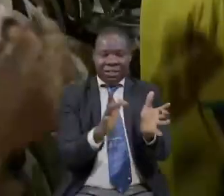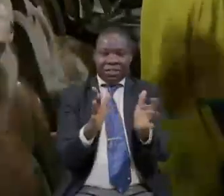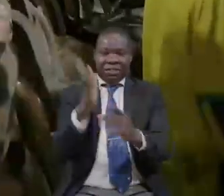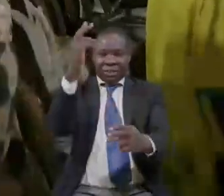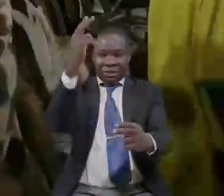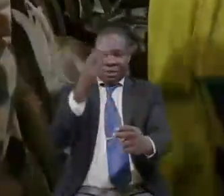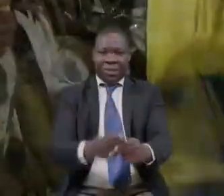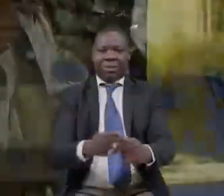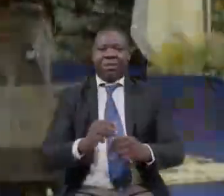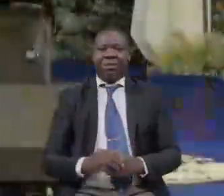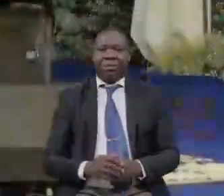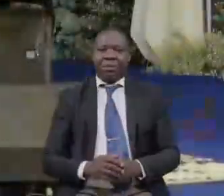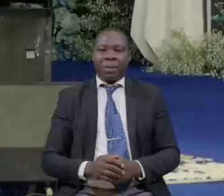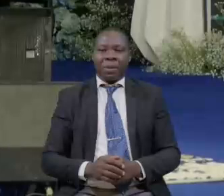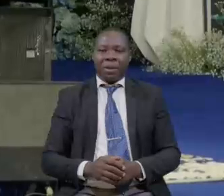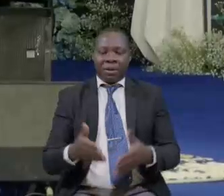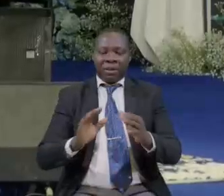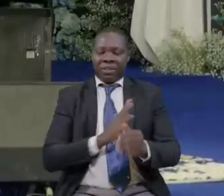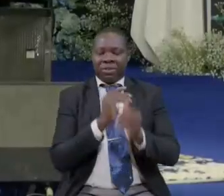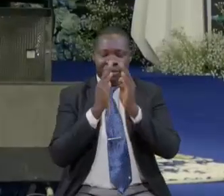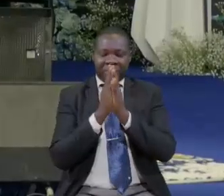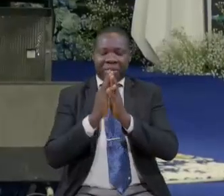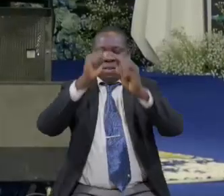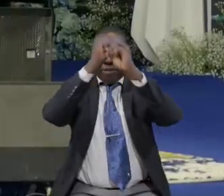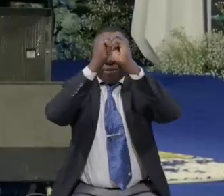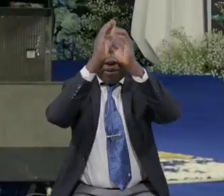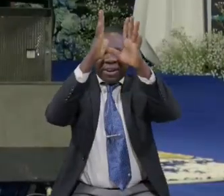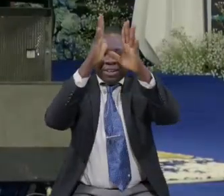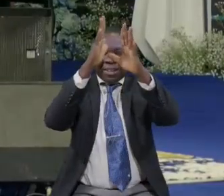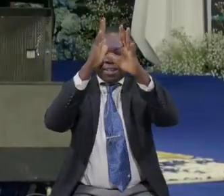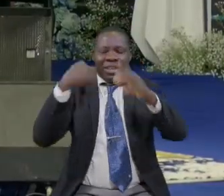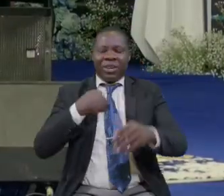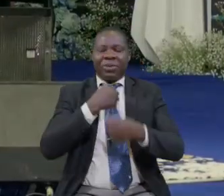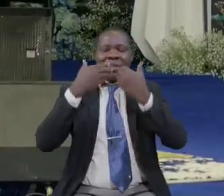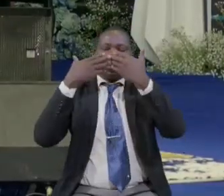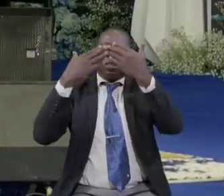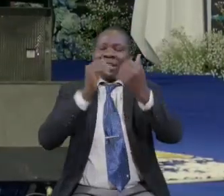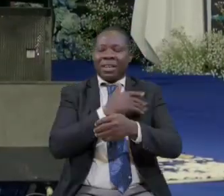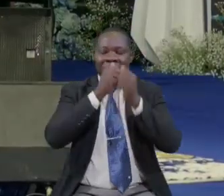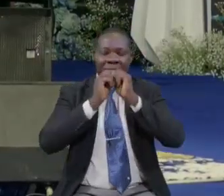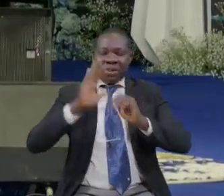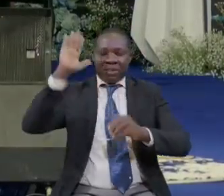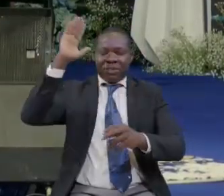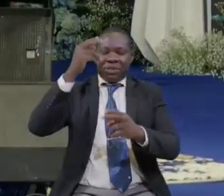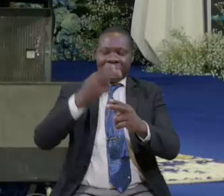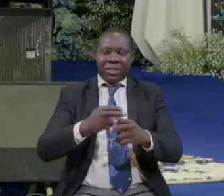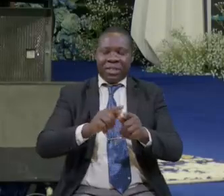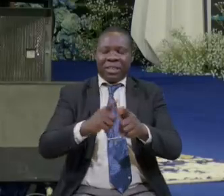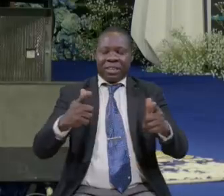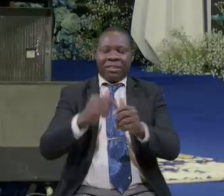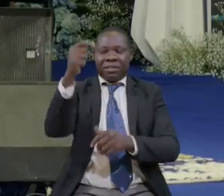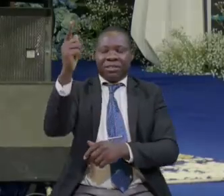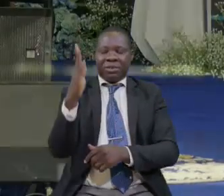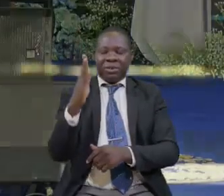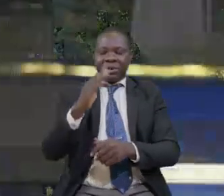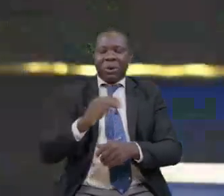Let's have a word of prayer. Father, we thank you and bless your name. Great God, marvelous